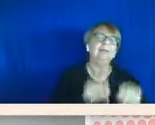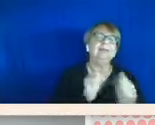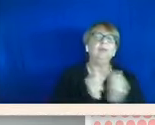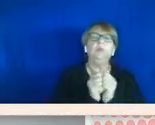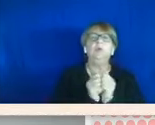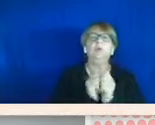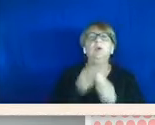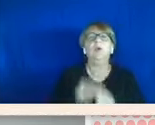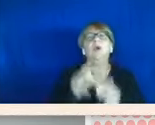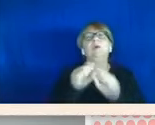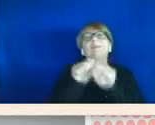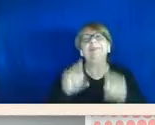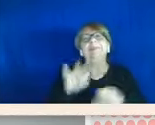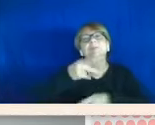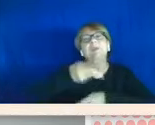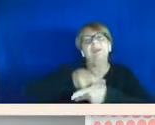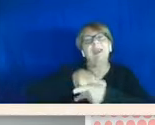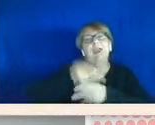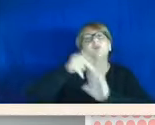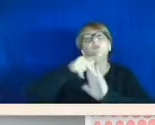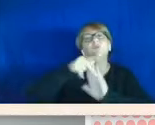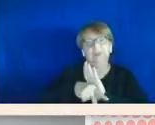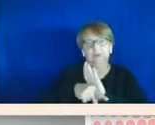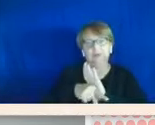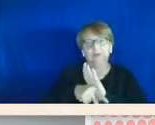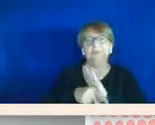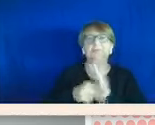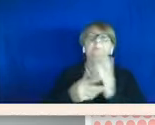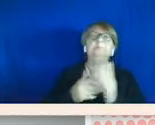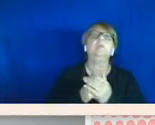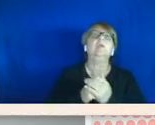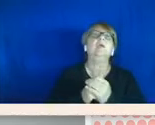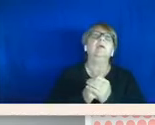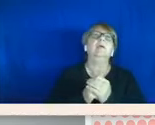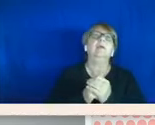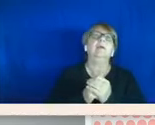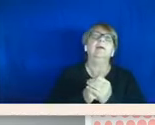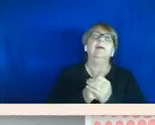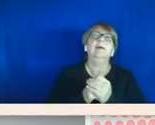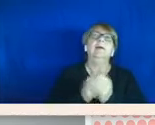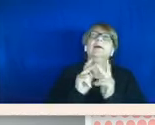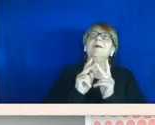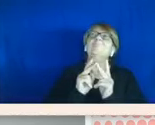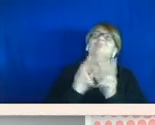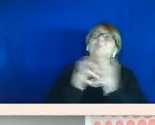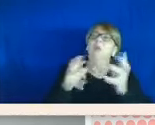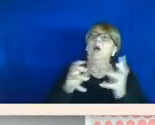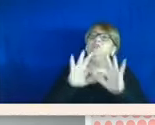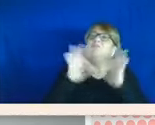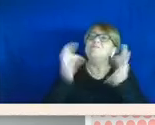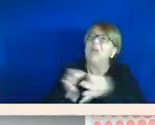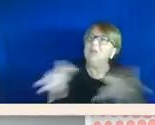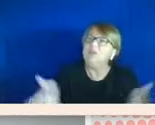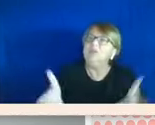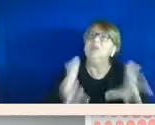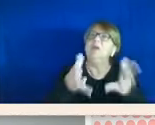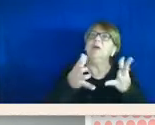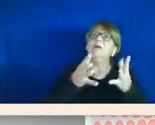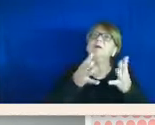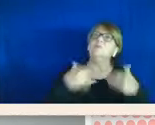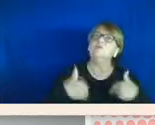care principles, which says it's very much family driven and youth guided. It says you're the expert in what your